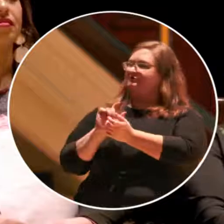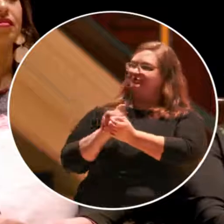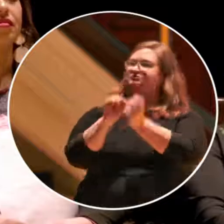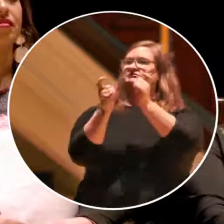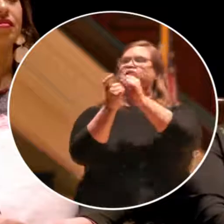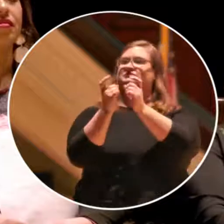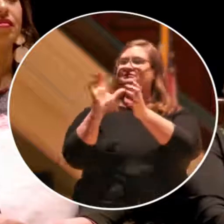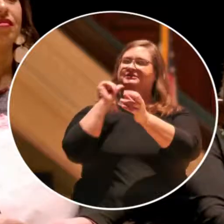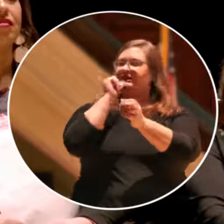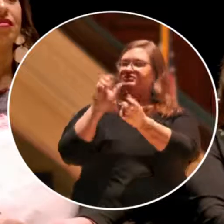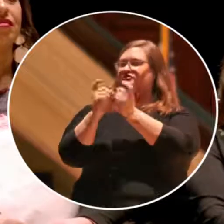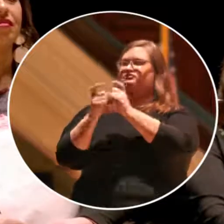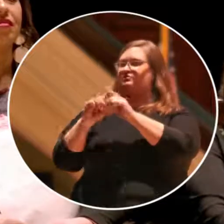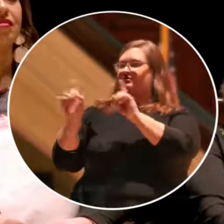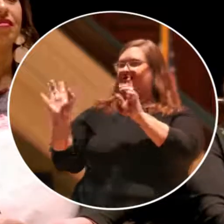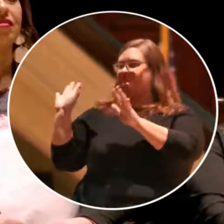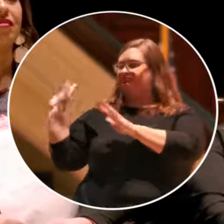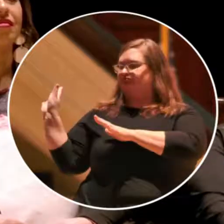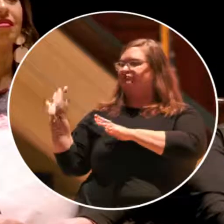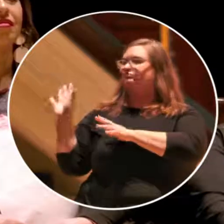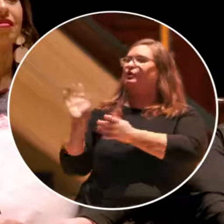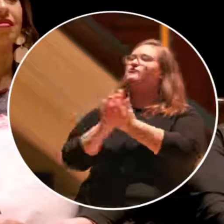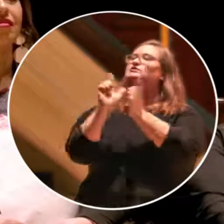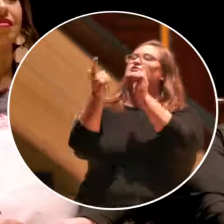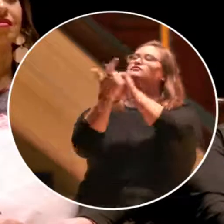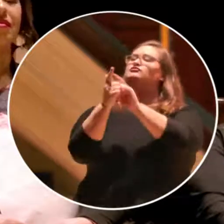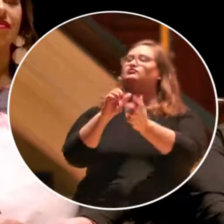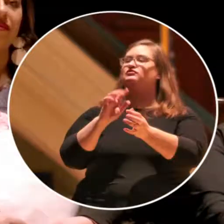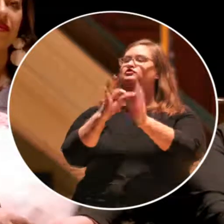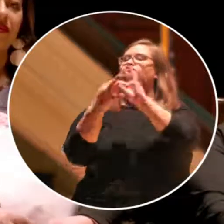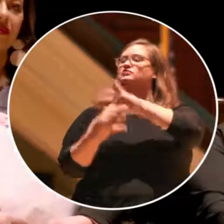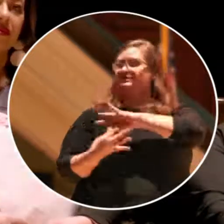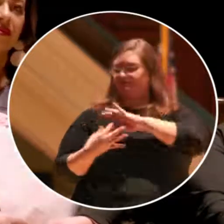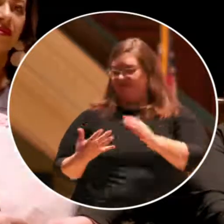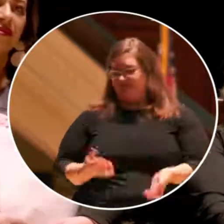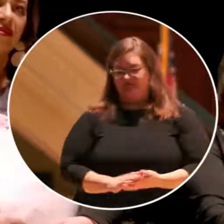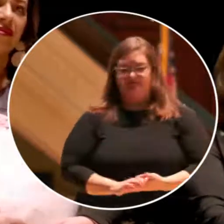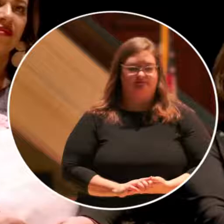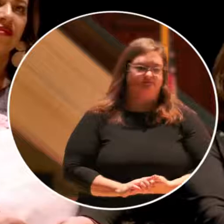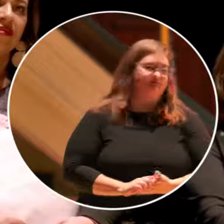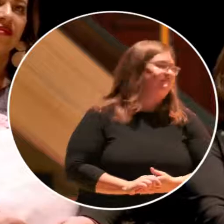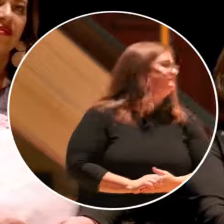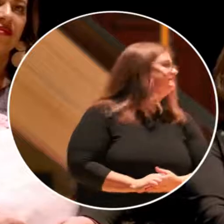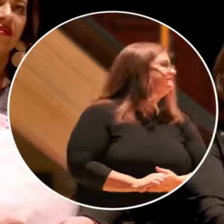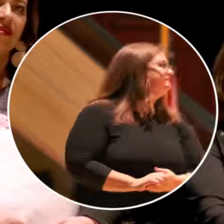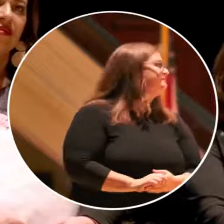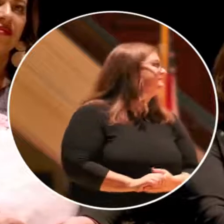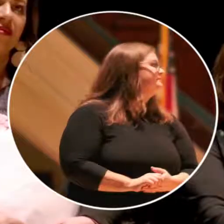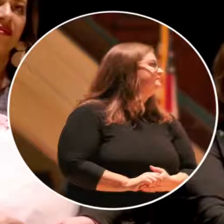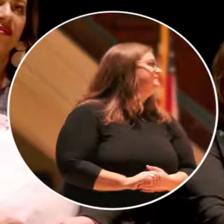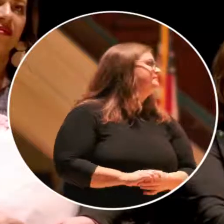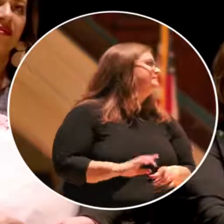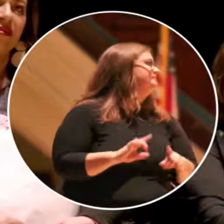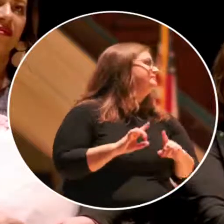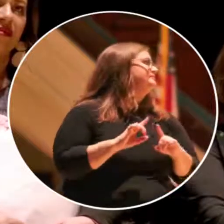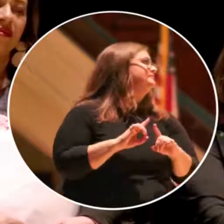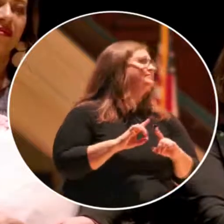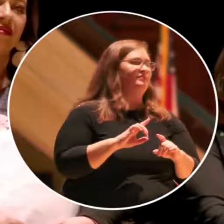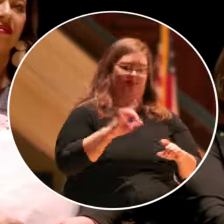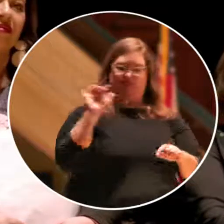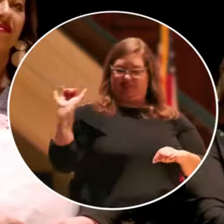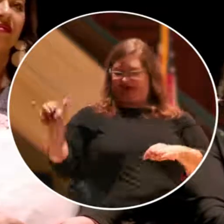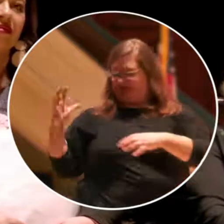does this have to do with motherhood, or my stepmother, or you? It has to do with the stories we tell, the stories I